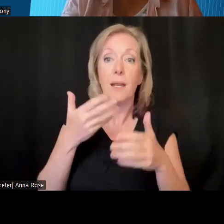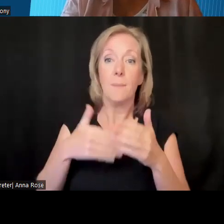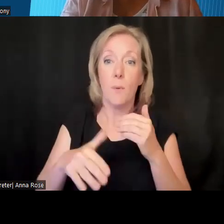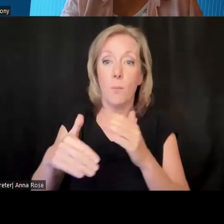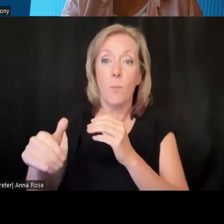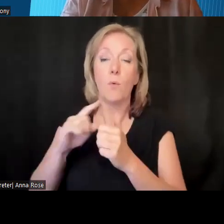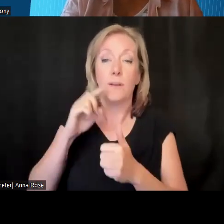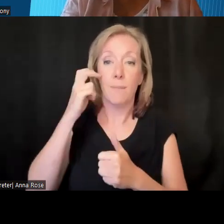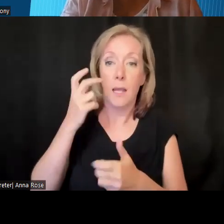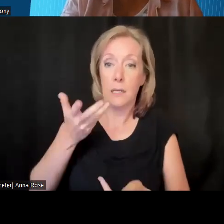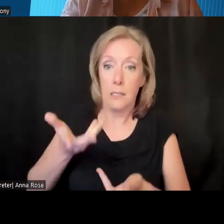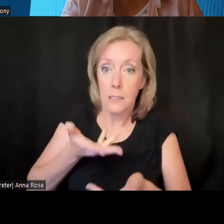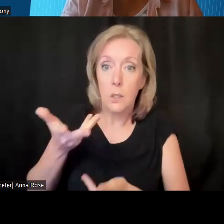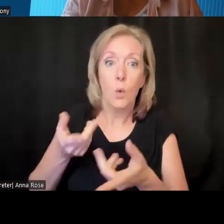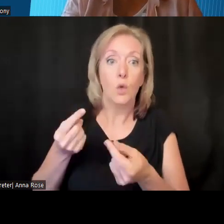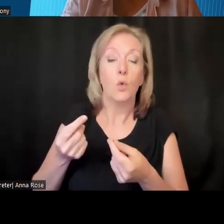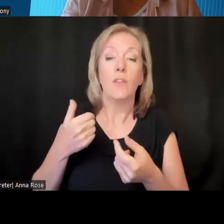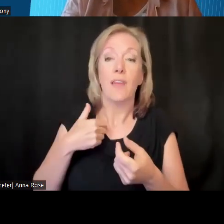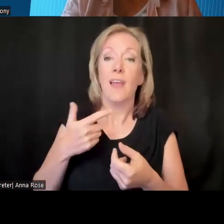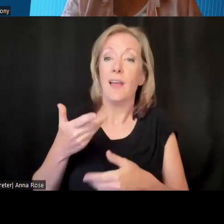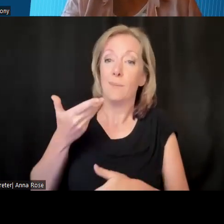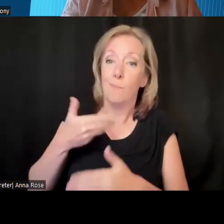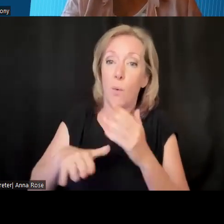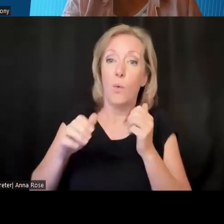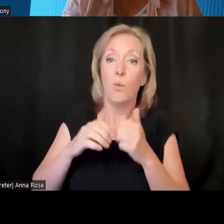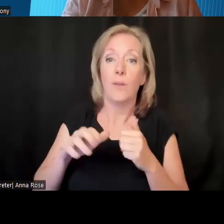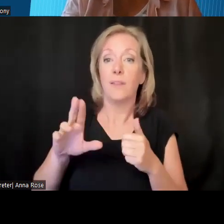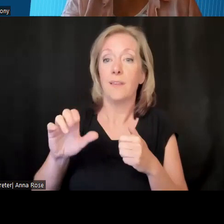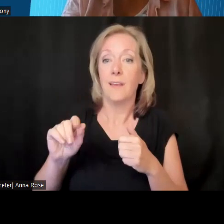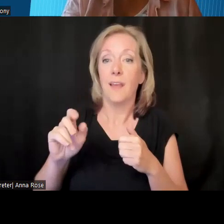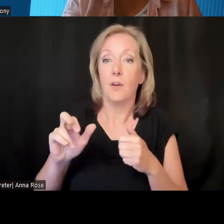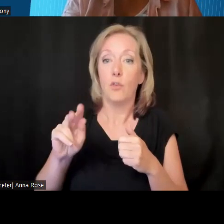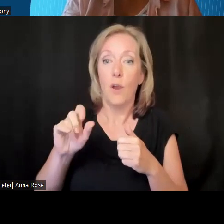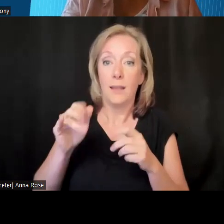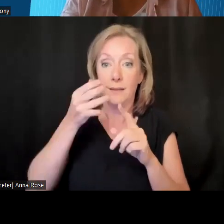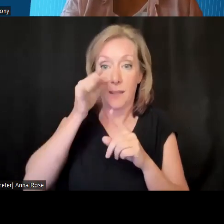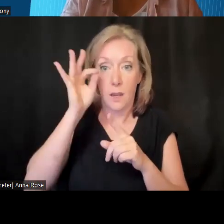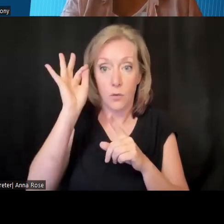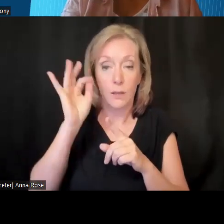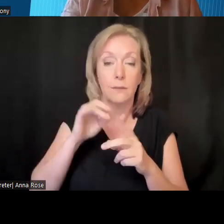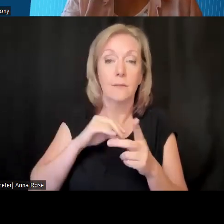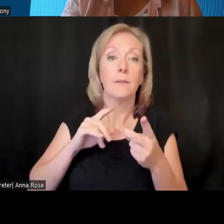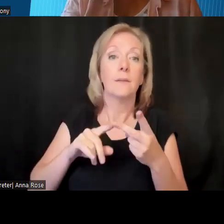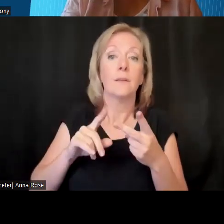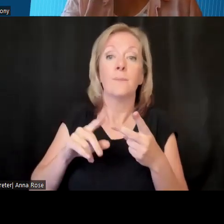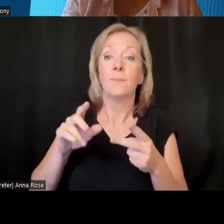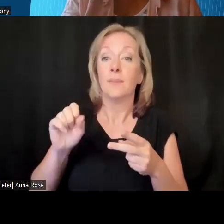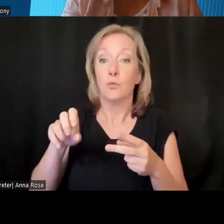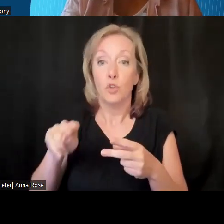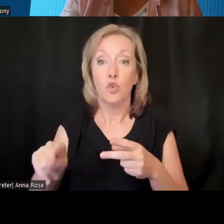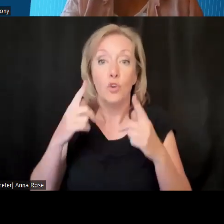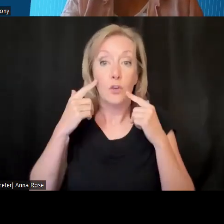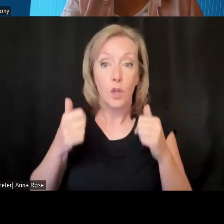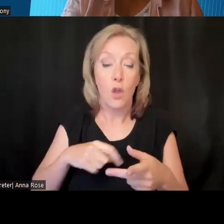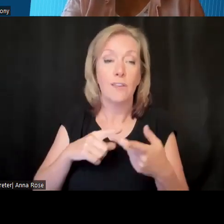these kids. They had congenital cataracts and some other visual concerns. They had sensory neural loss. They had some health